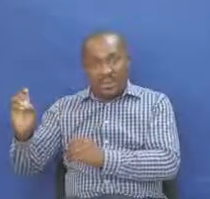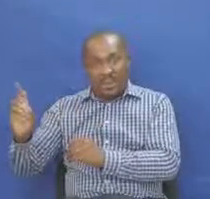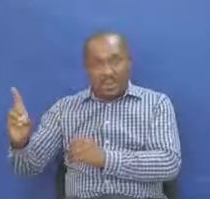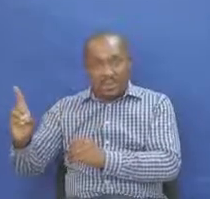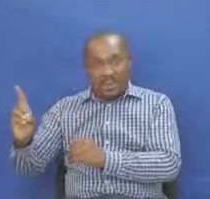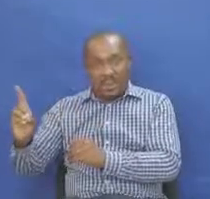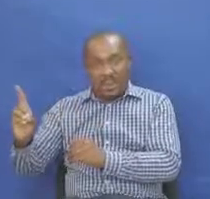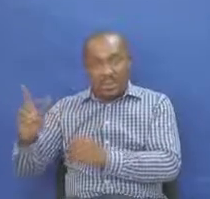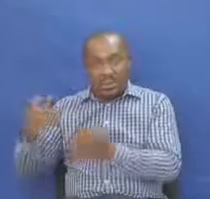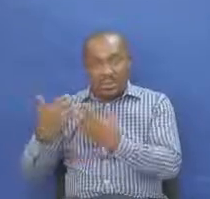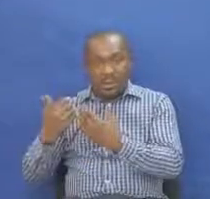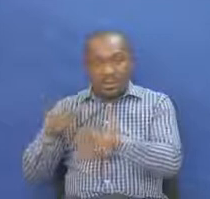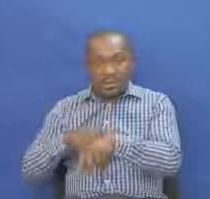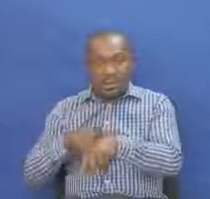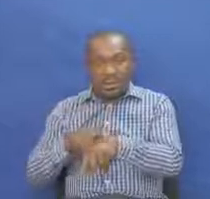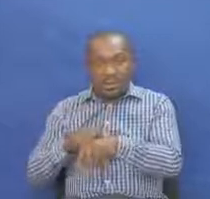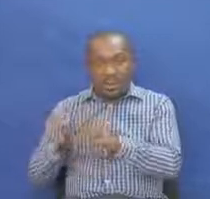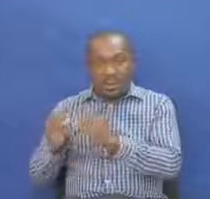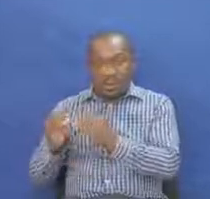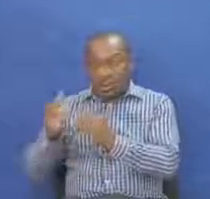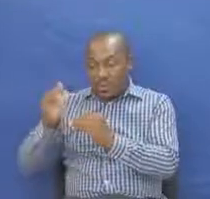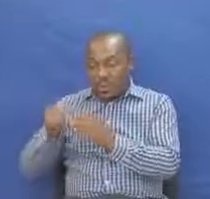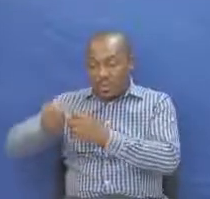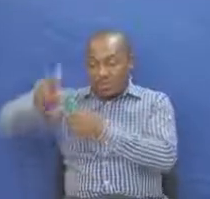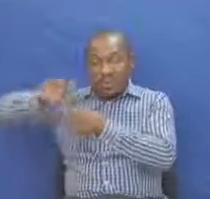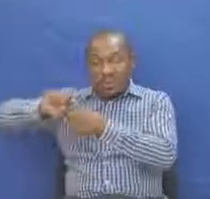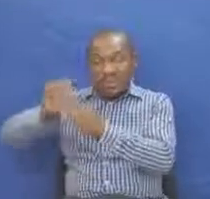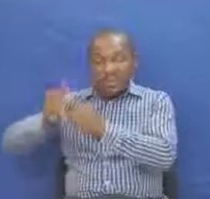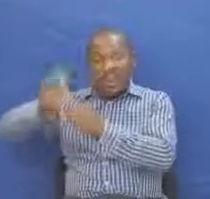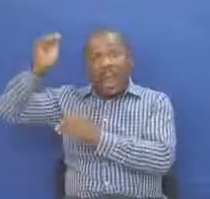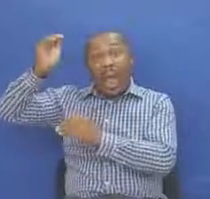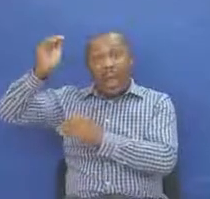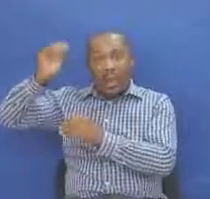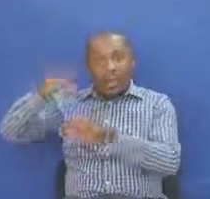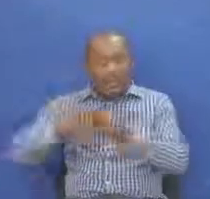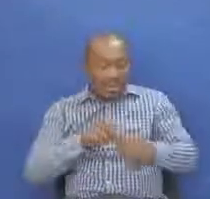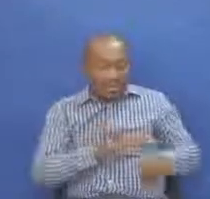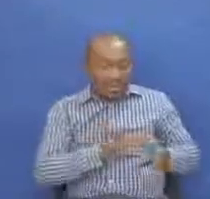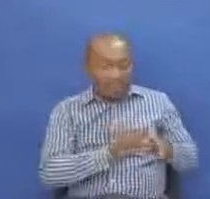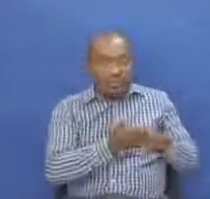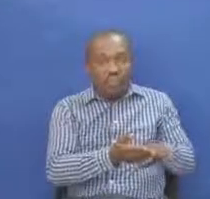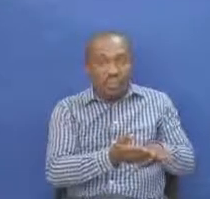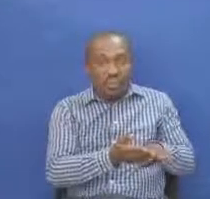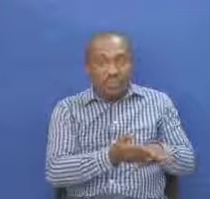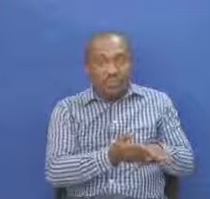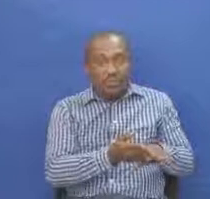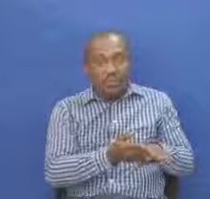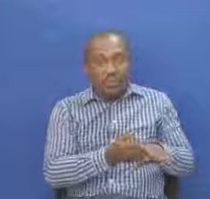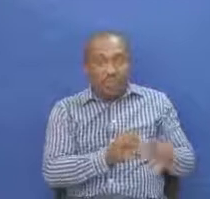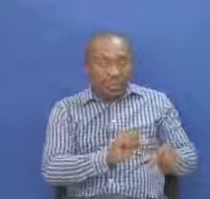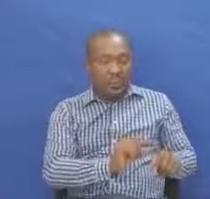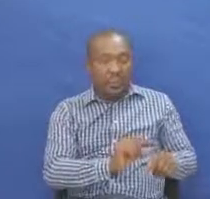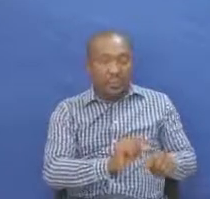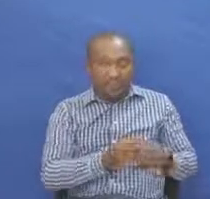which are reproduced, when the rate of cell increase is higher than the rate of cell decrease, this type or this form of